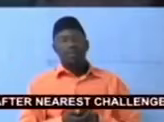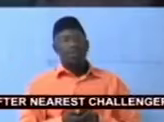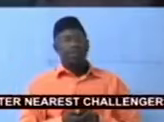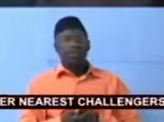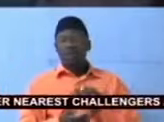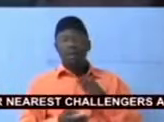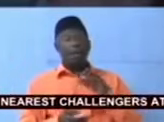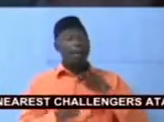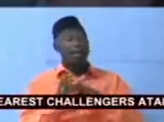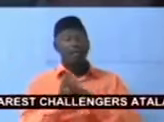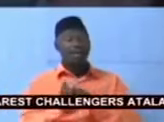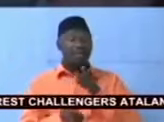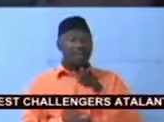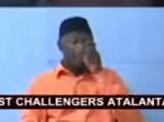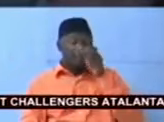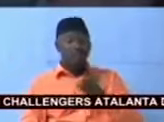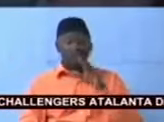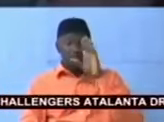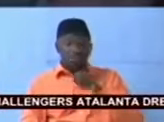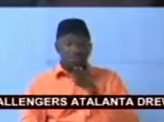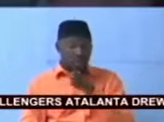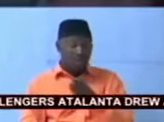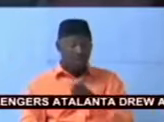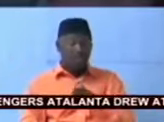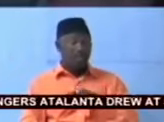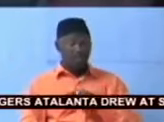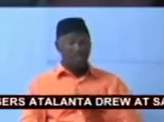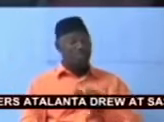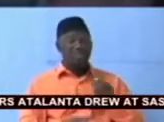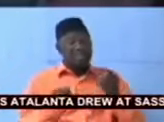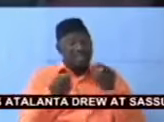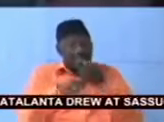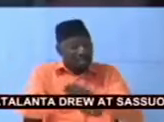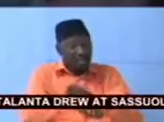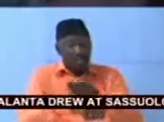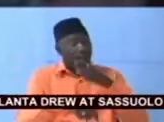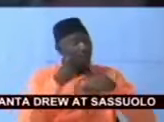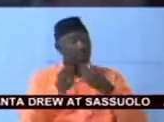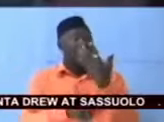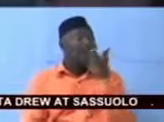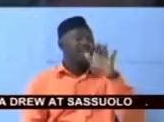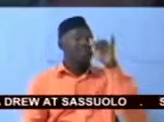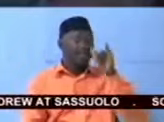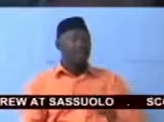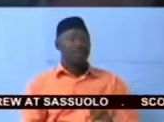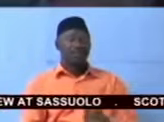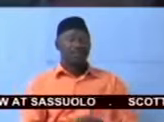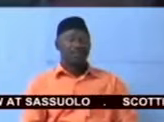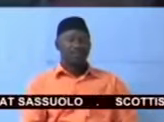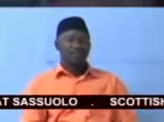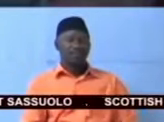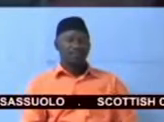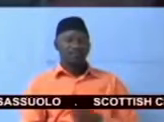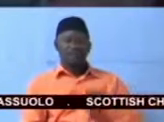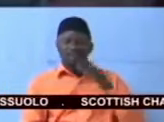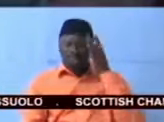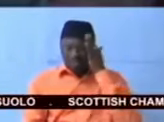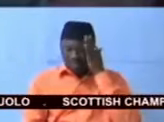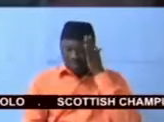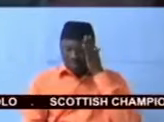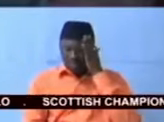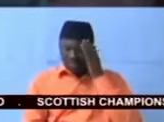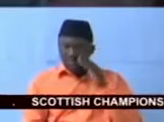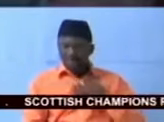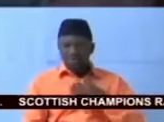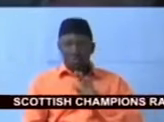at imprisonment yo xamne man nañ ko ko tej I thought it wise to retire back and then advise myself better for sentencing. Ci